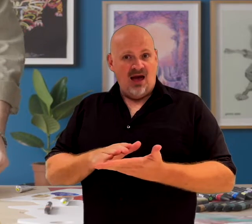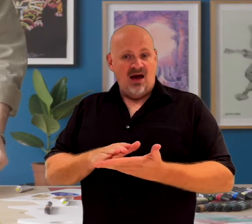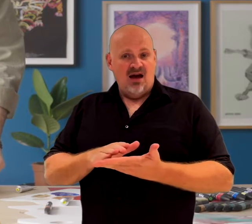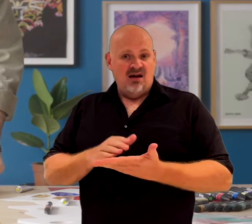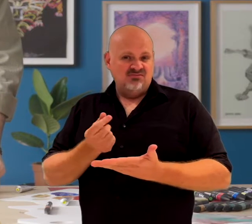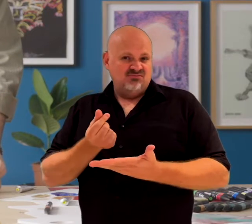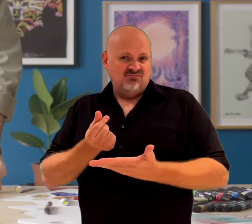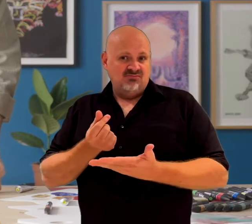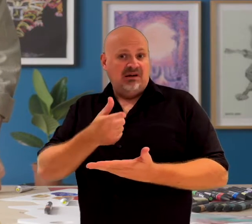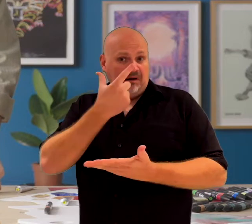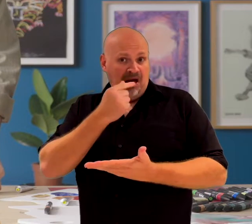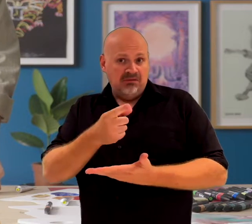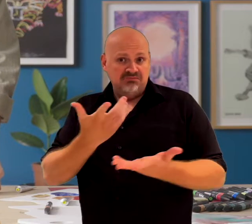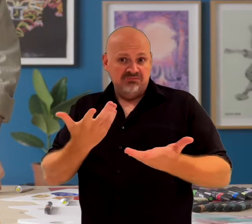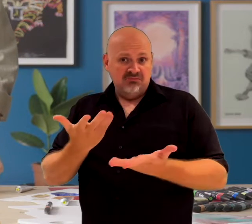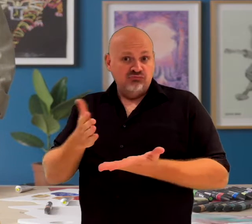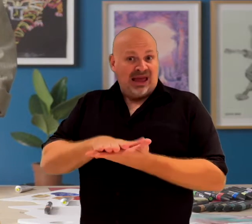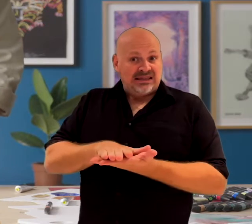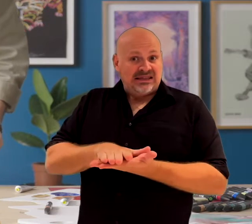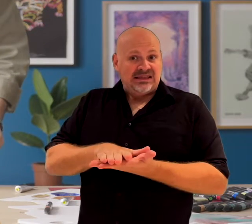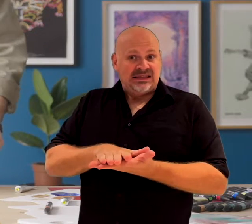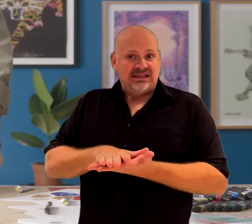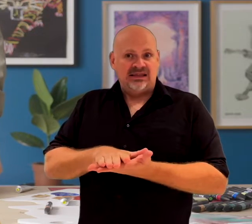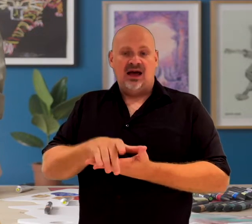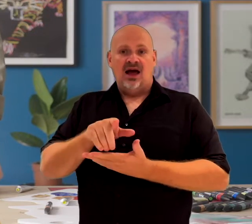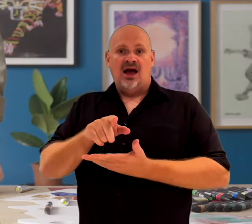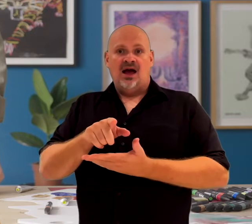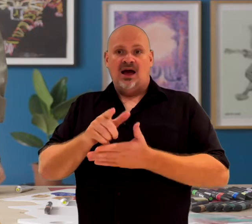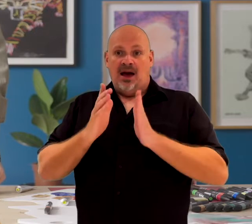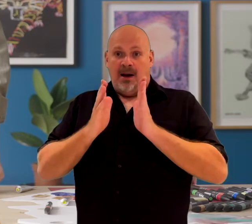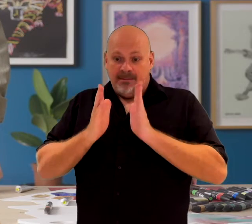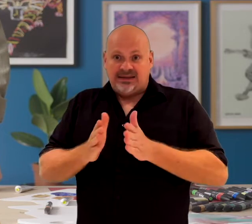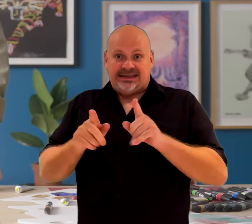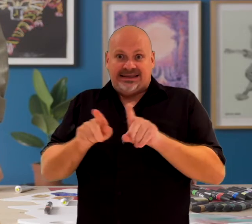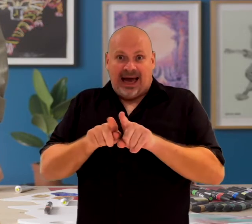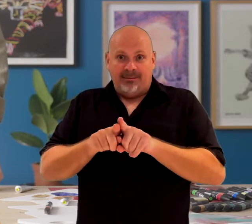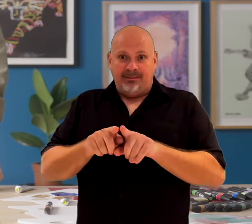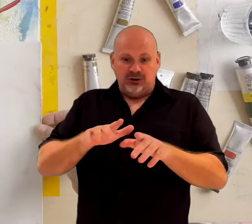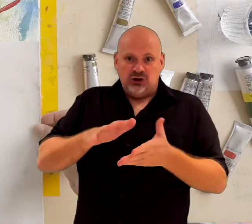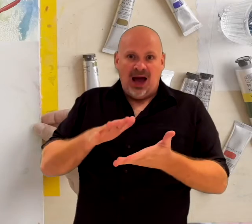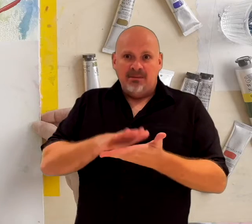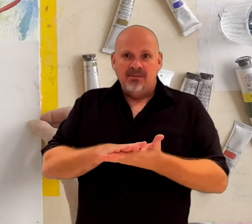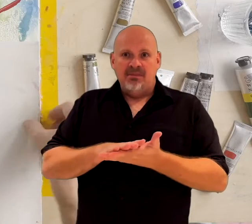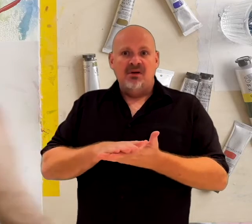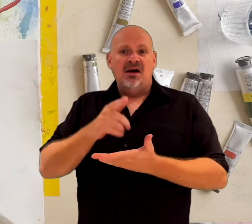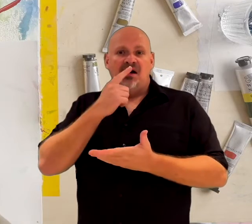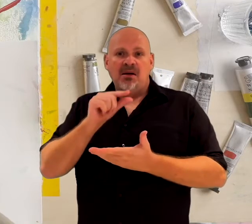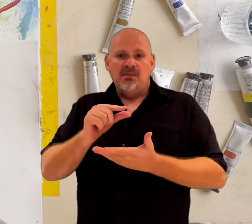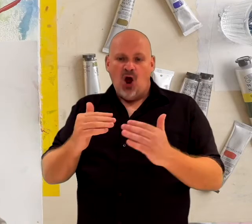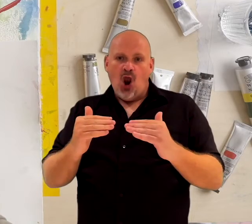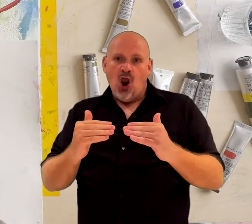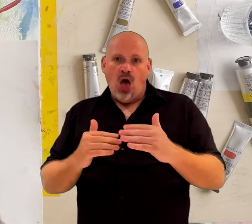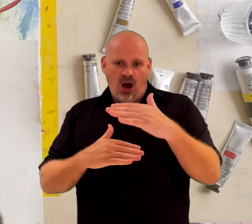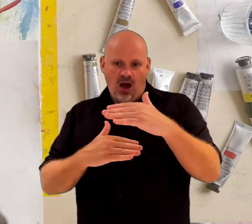can always press. You don't have to press directly at the same shape. You could press a little bit lower and crop it in a